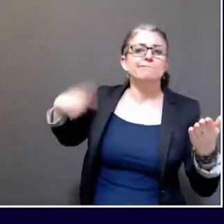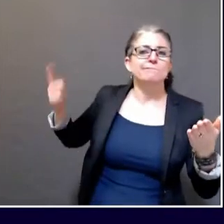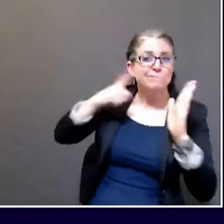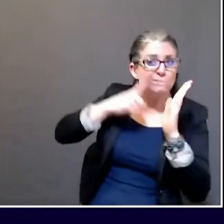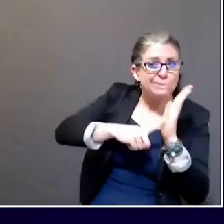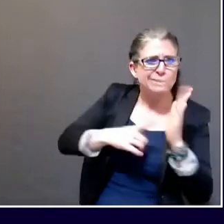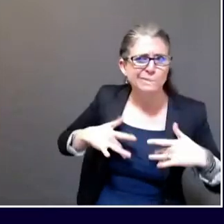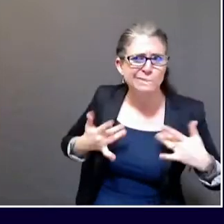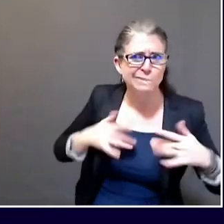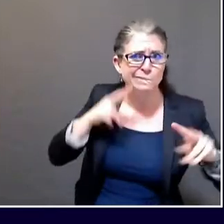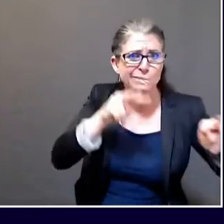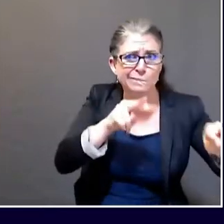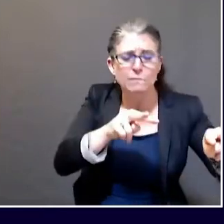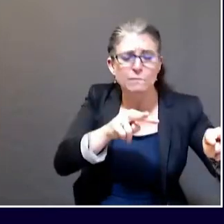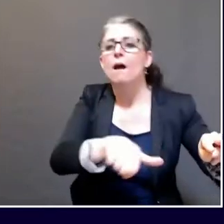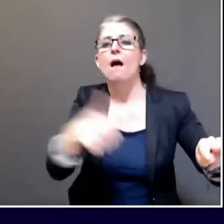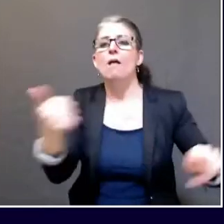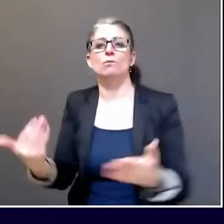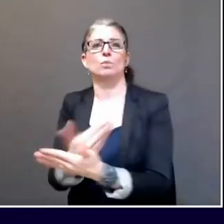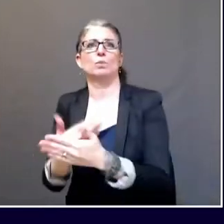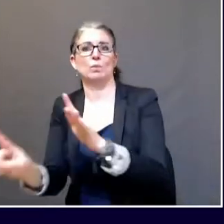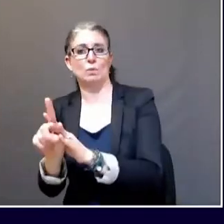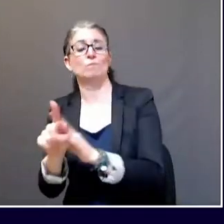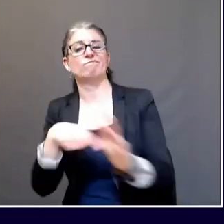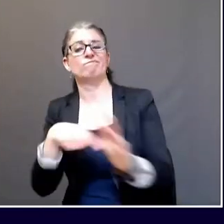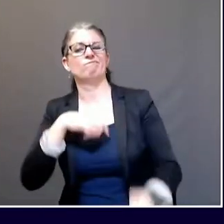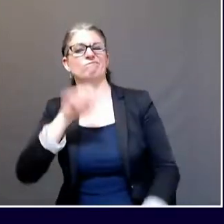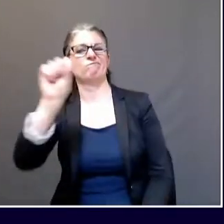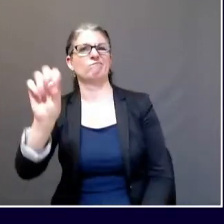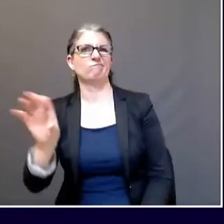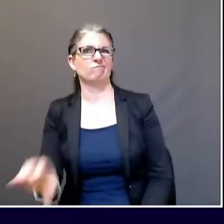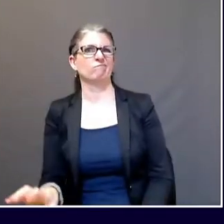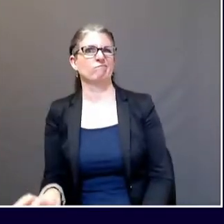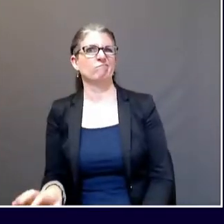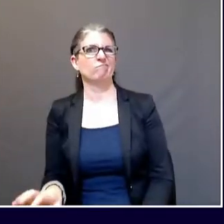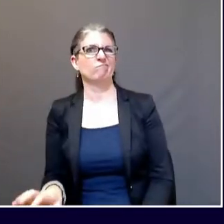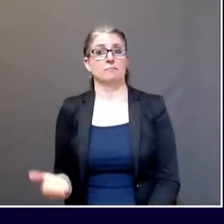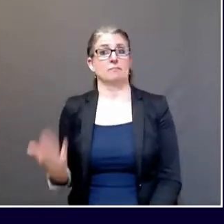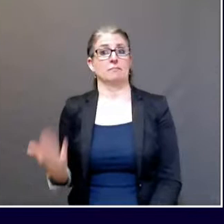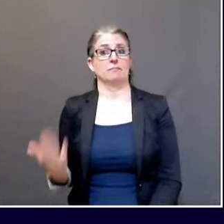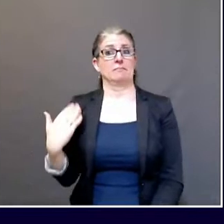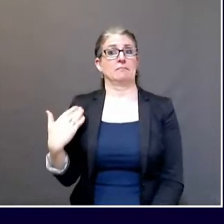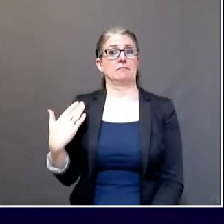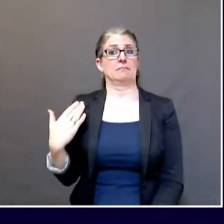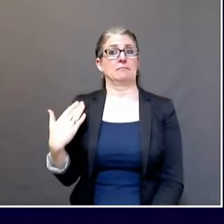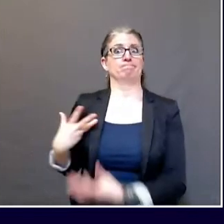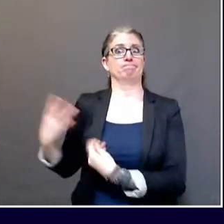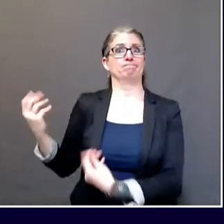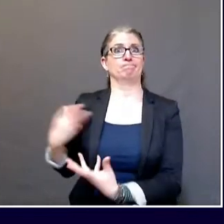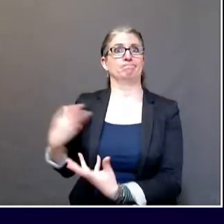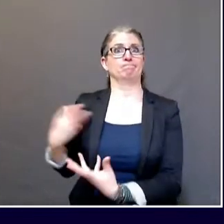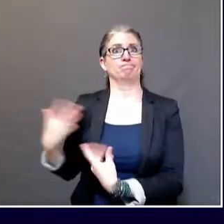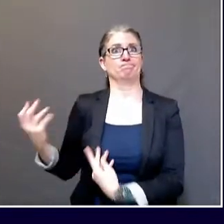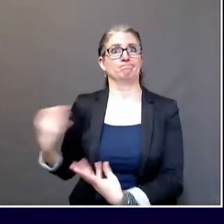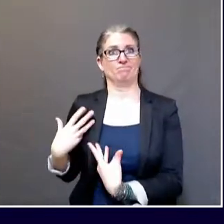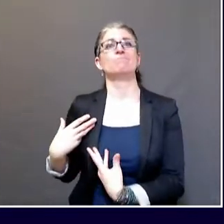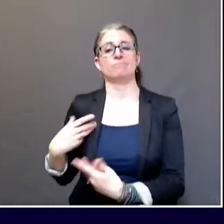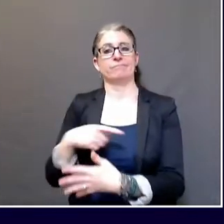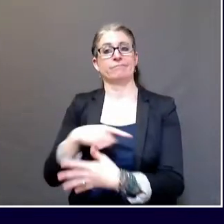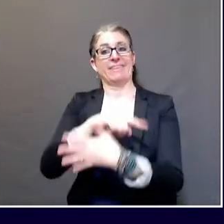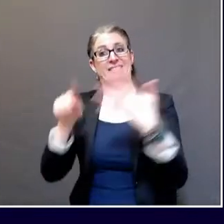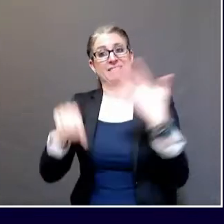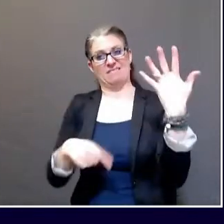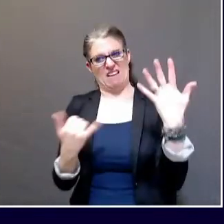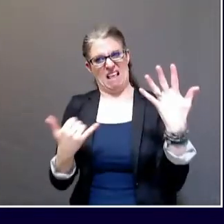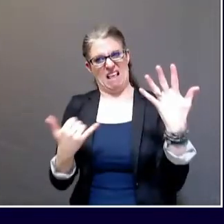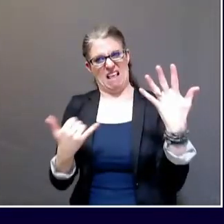The new outbreaks. In recent days, Maine CDC has opened outbreak investigations into the following locations.